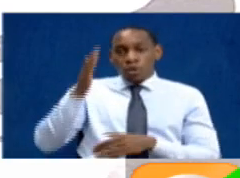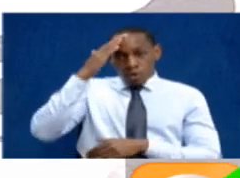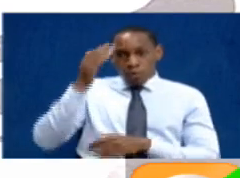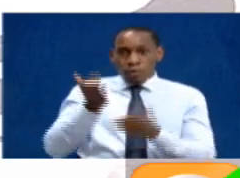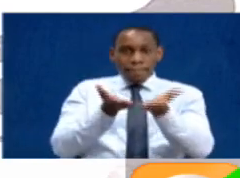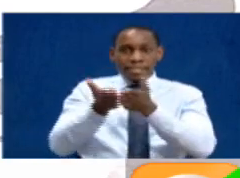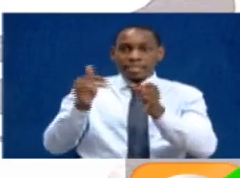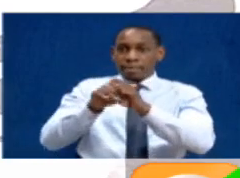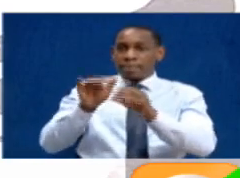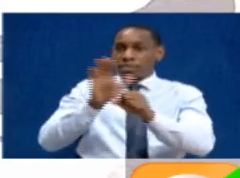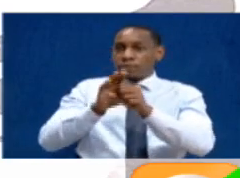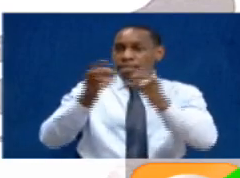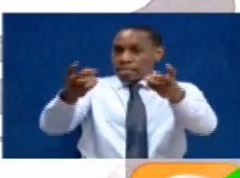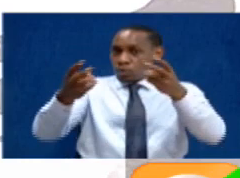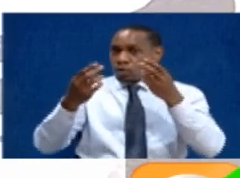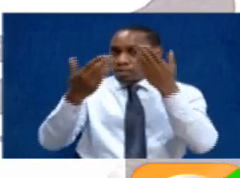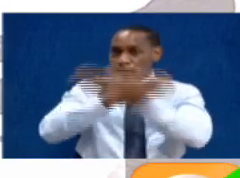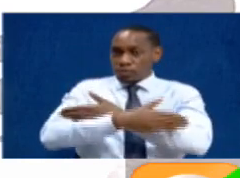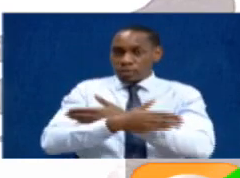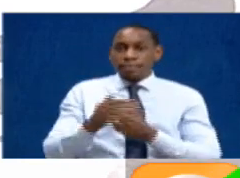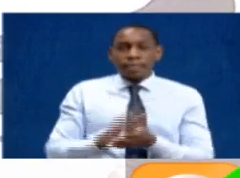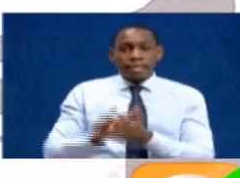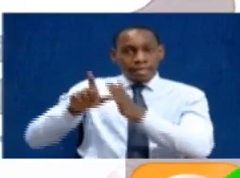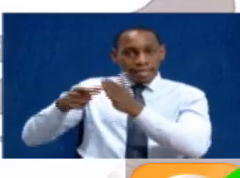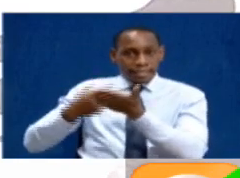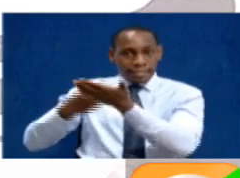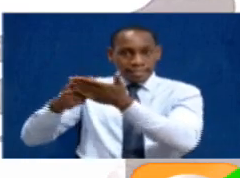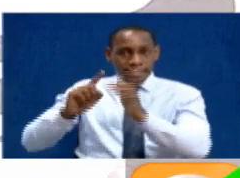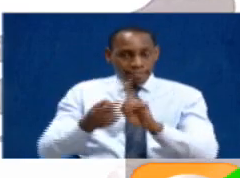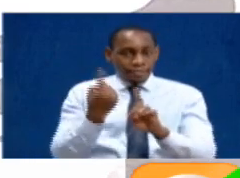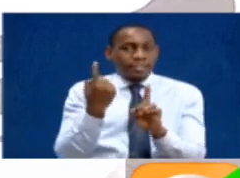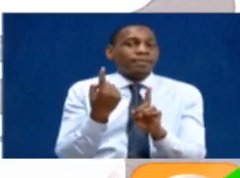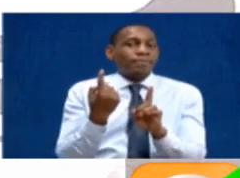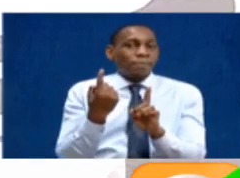lot of your members are watching tonight, and I'll get to that in a moment. But first,